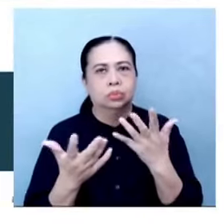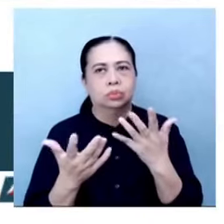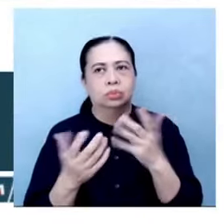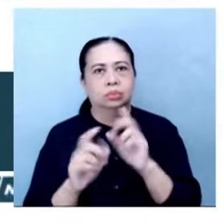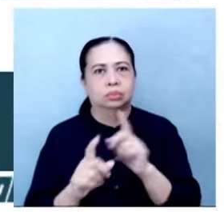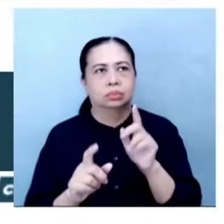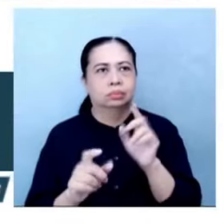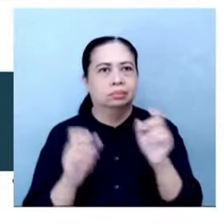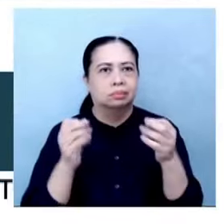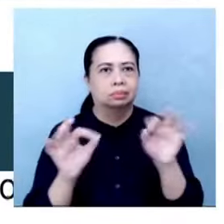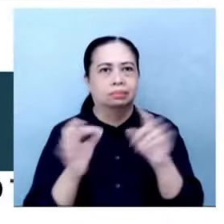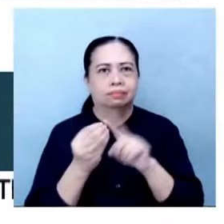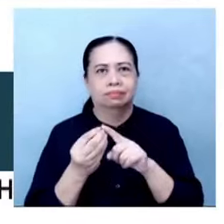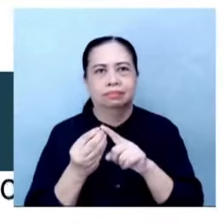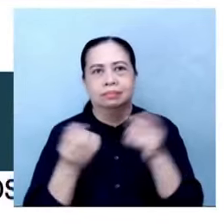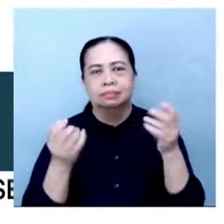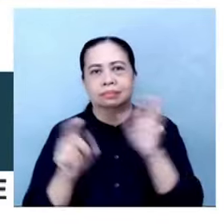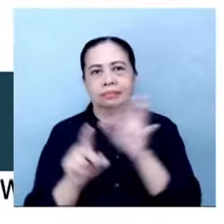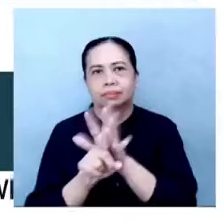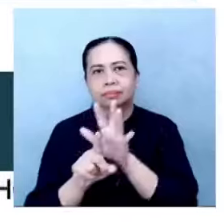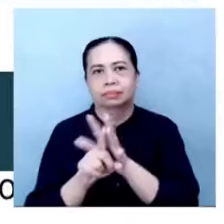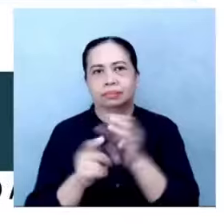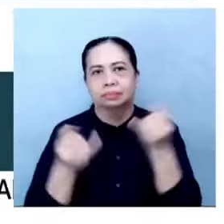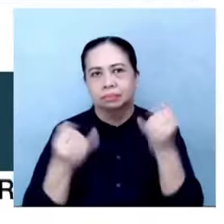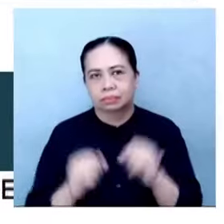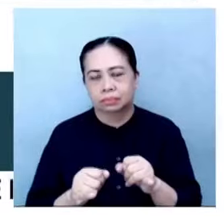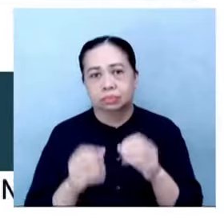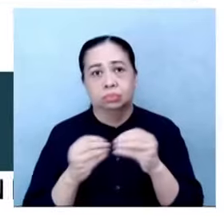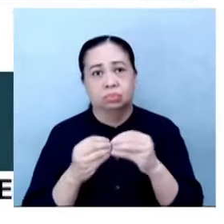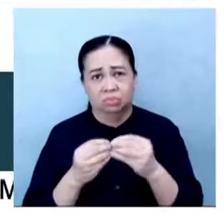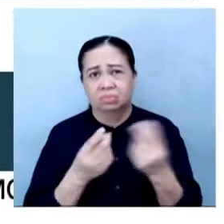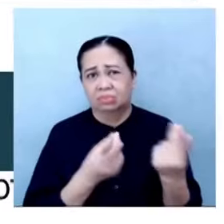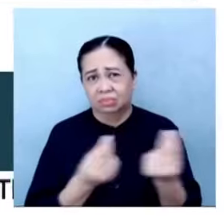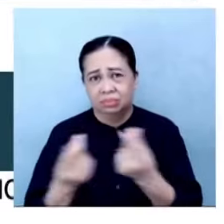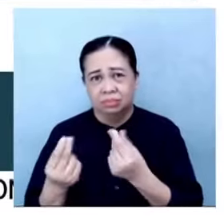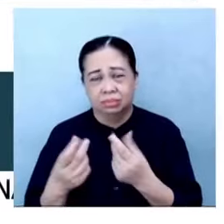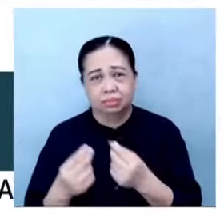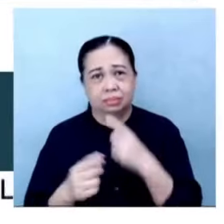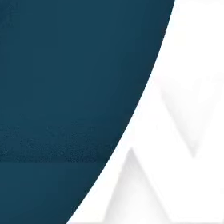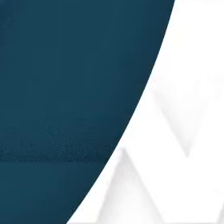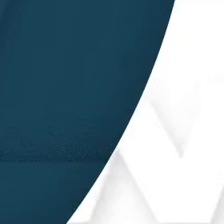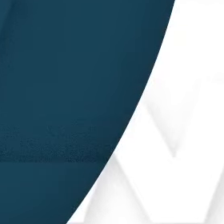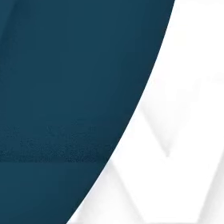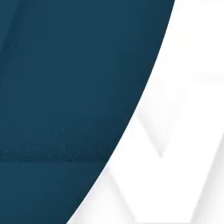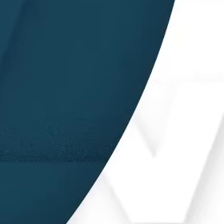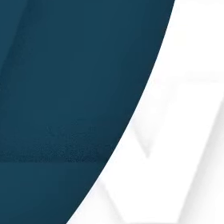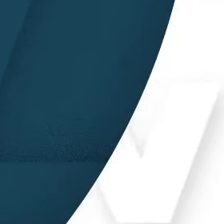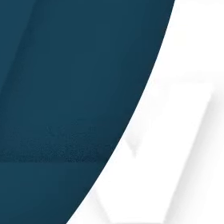popularity issues. More action plans would have been appreciated.